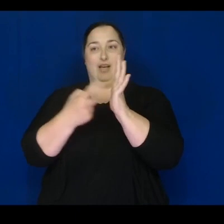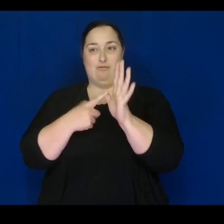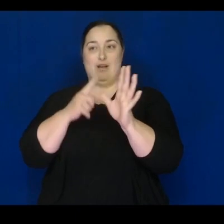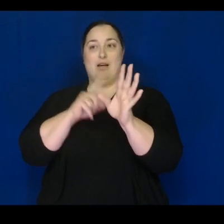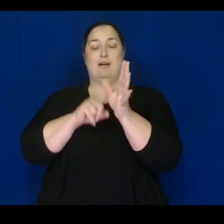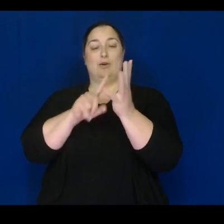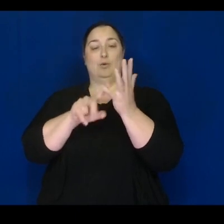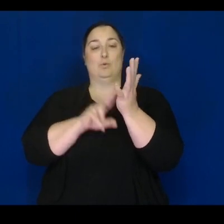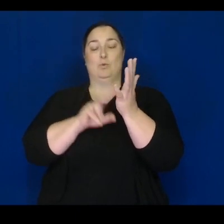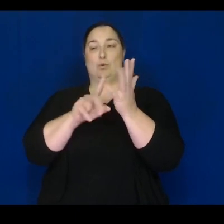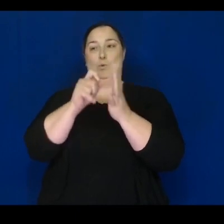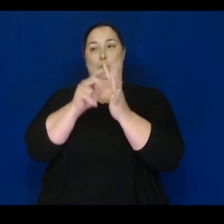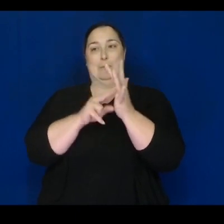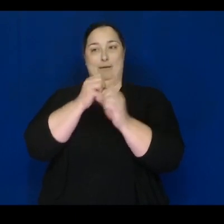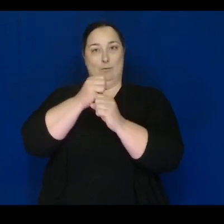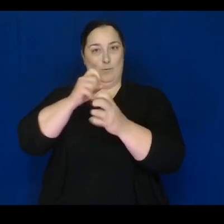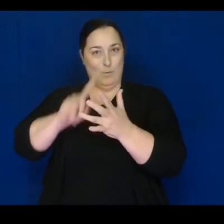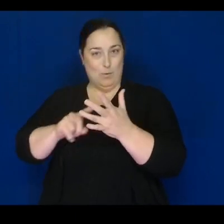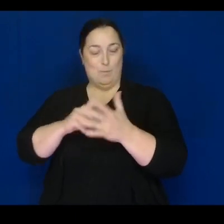so much for sharing that with us today.